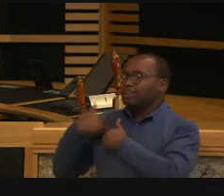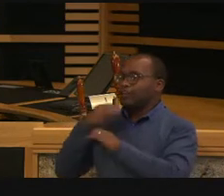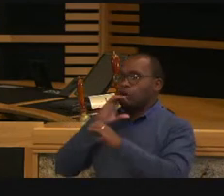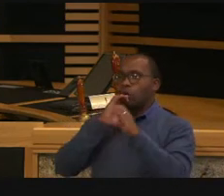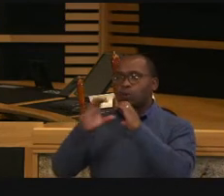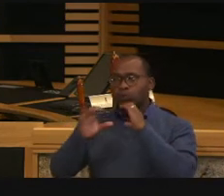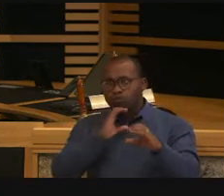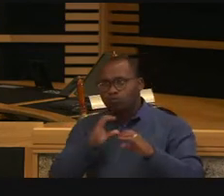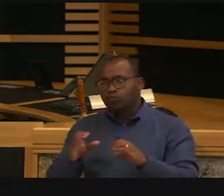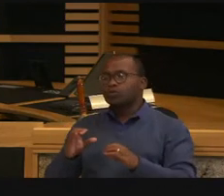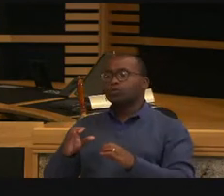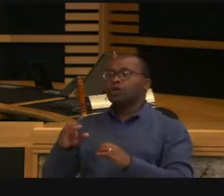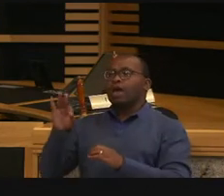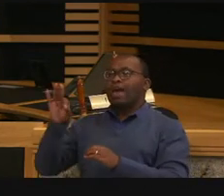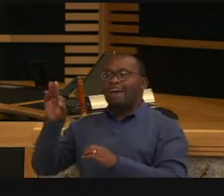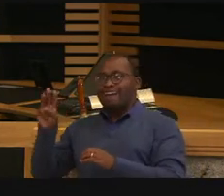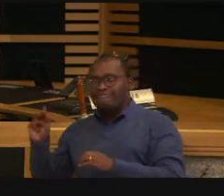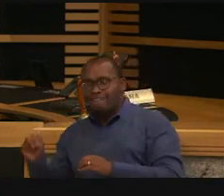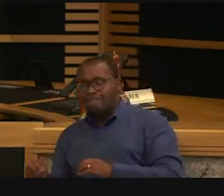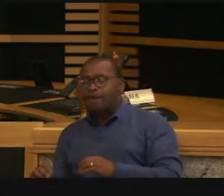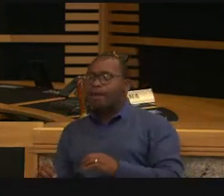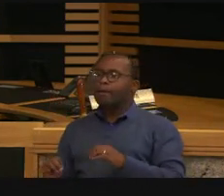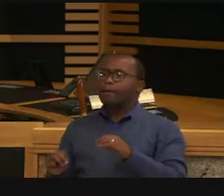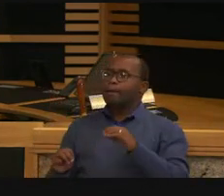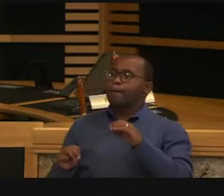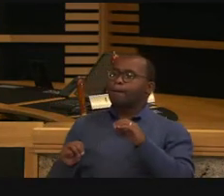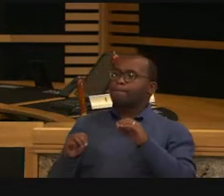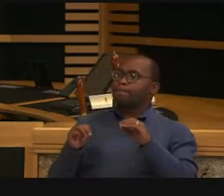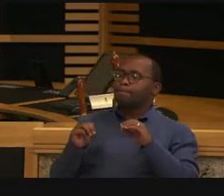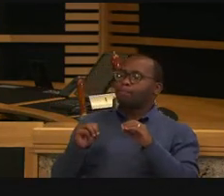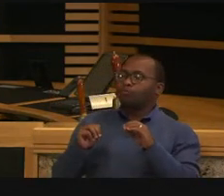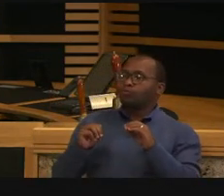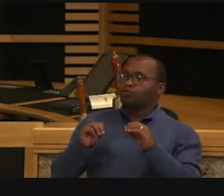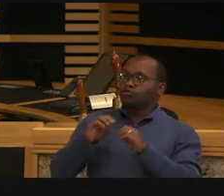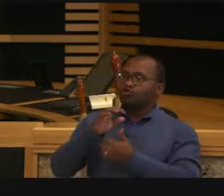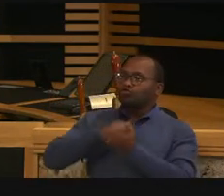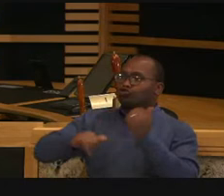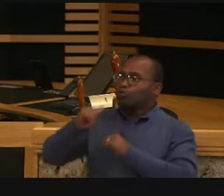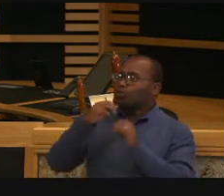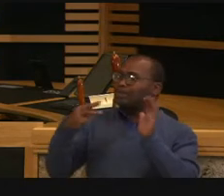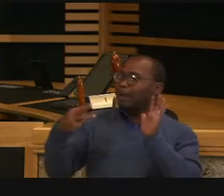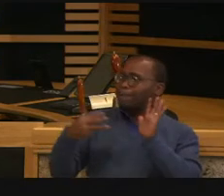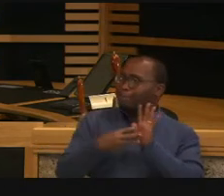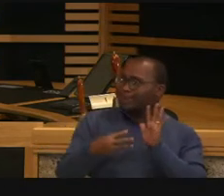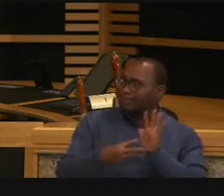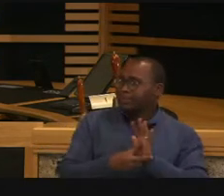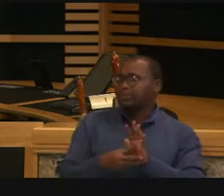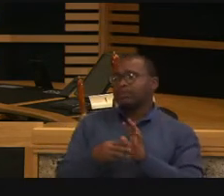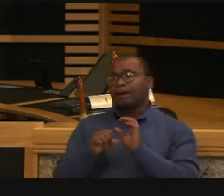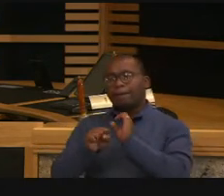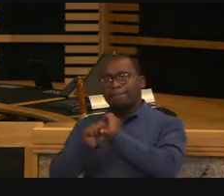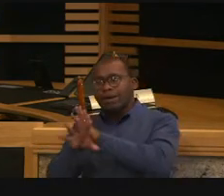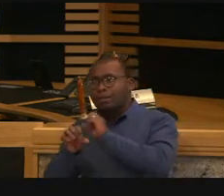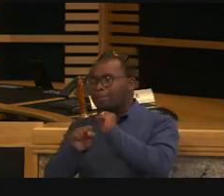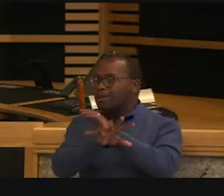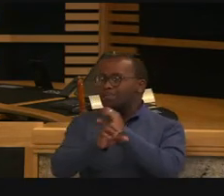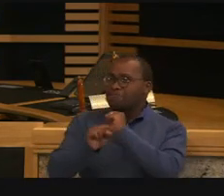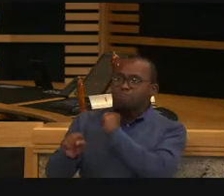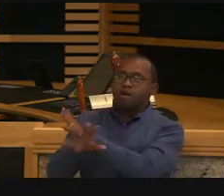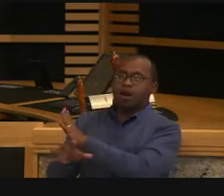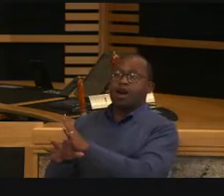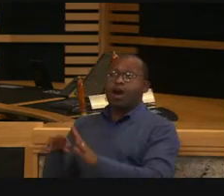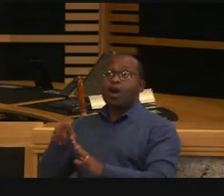radio, billboards, with a variety of messages on billboards that are placed strategic locations that will offer